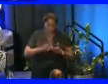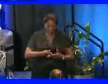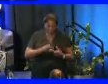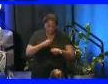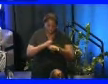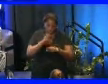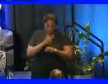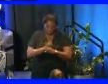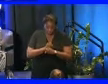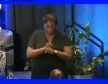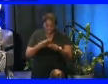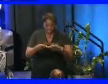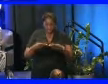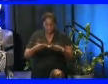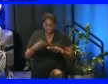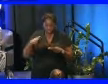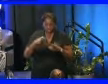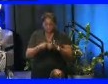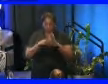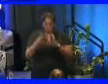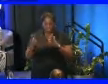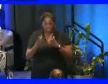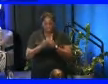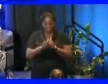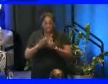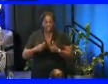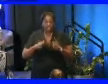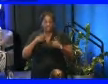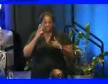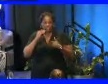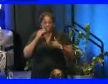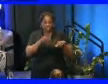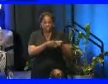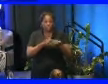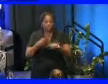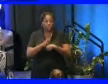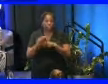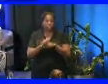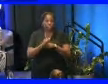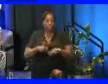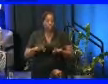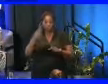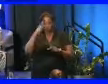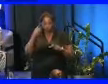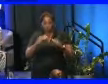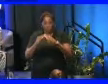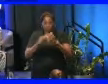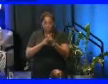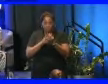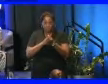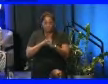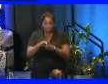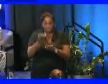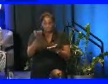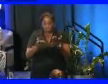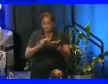that position that requires someone with lived experience. Also creating training opportunities for peer support specialists. They